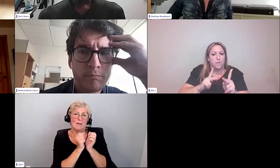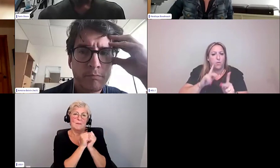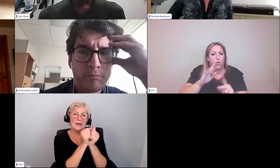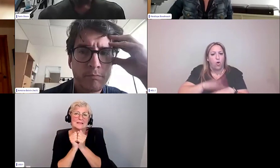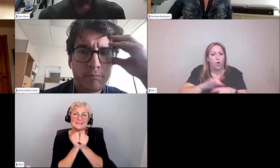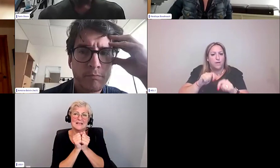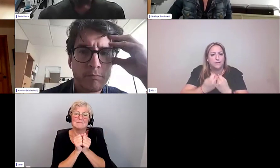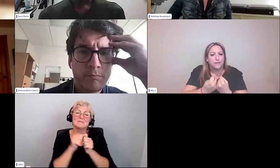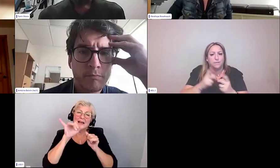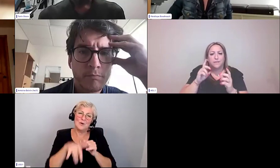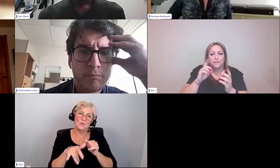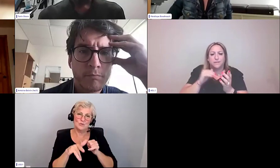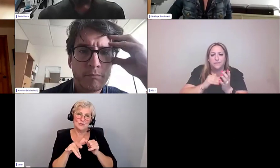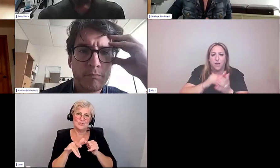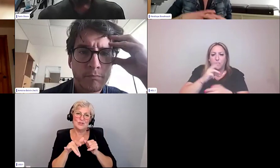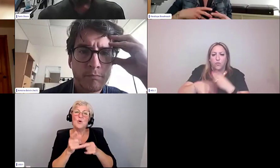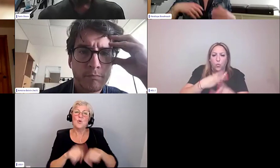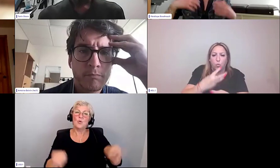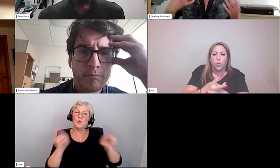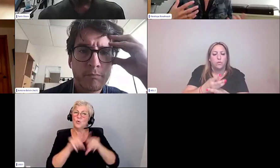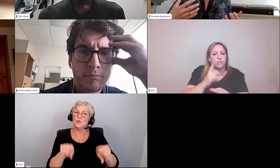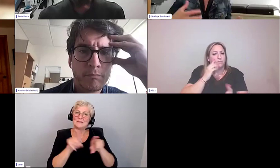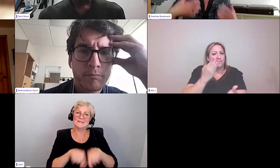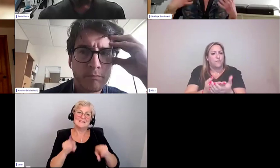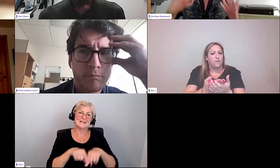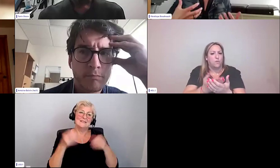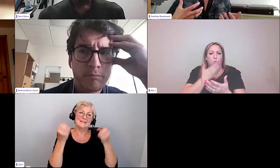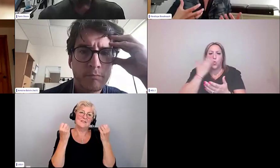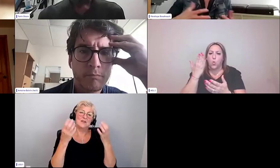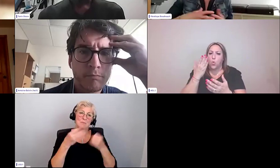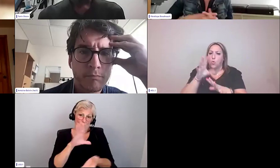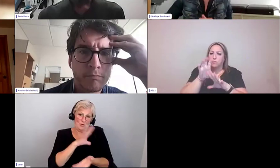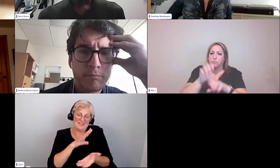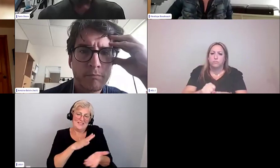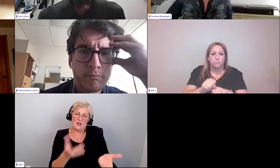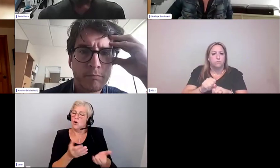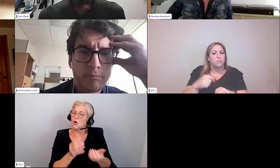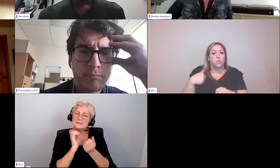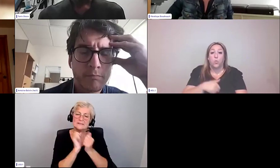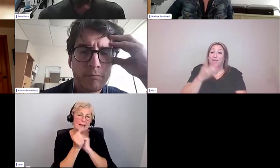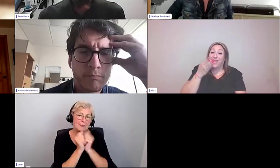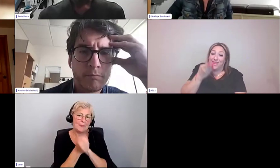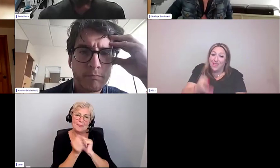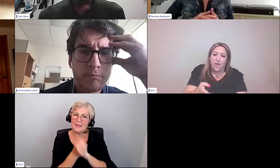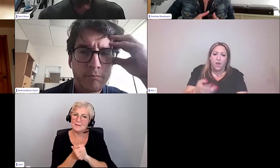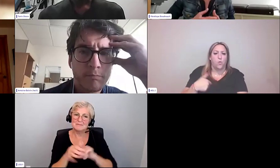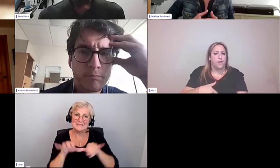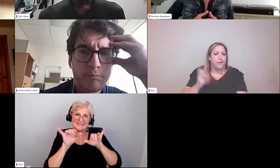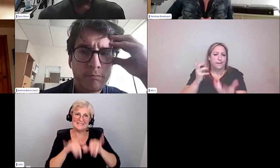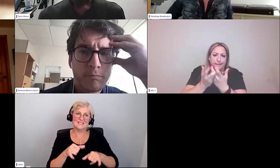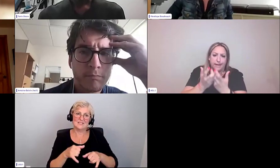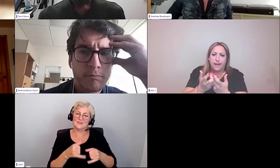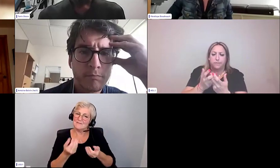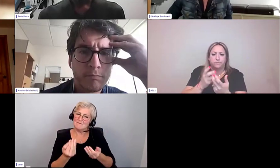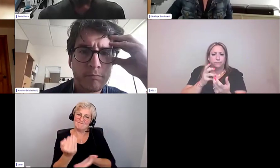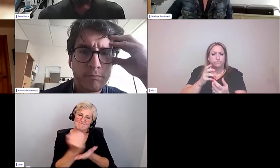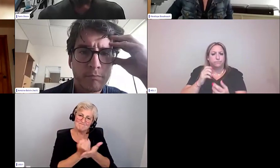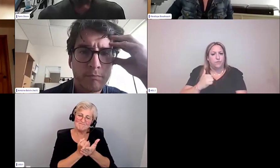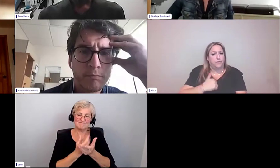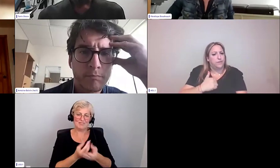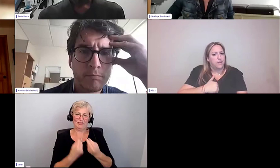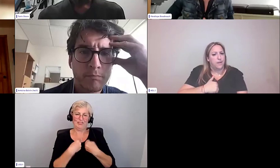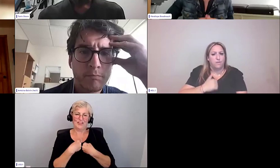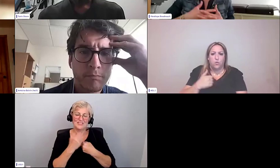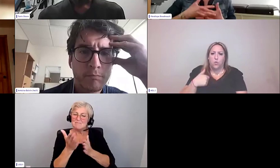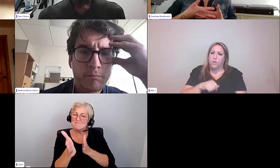Doctors of the World, is the fact that there is no routine. We're there and we adapt ourselves, and that's what keeps us alive